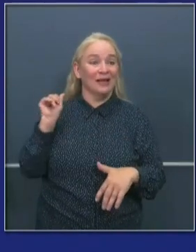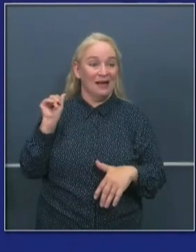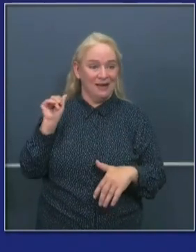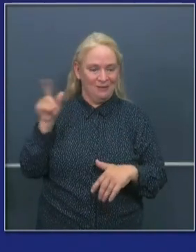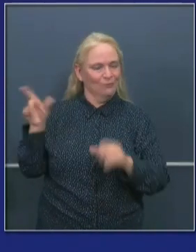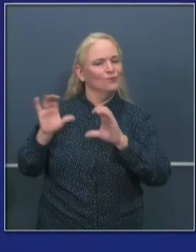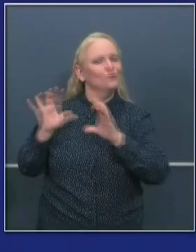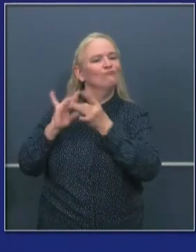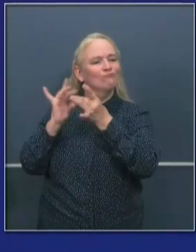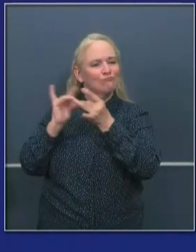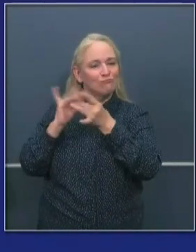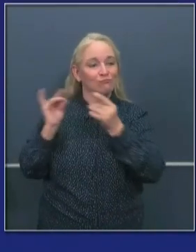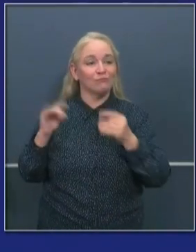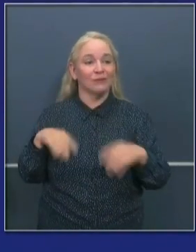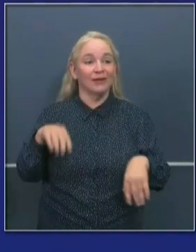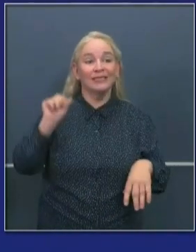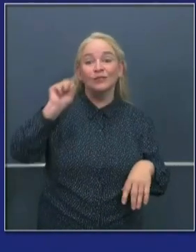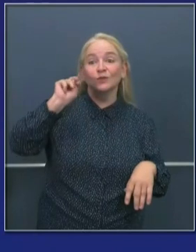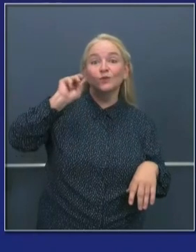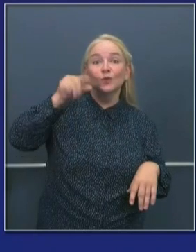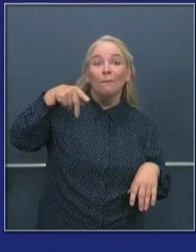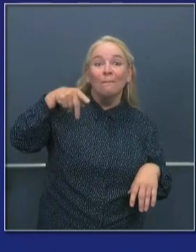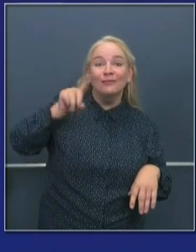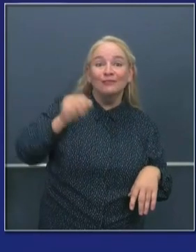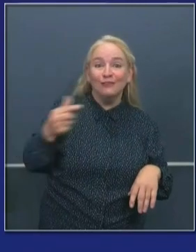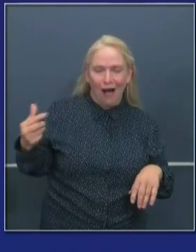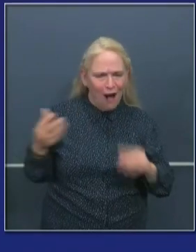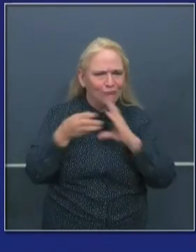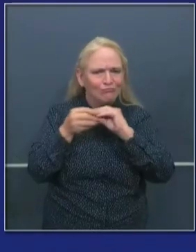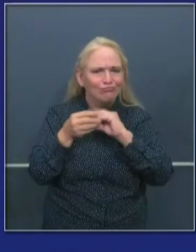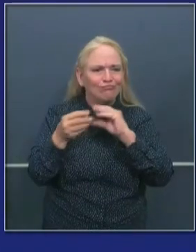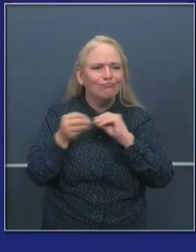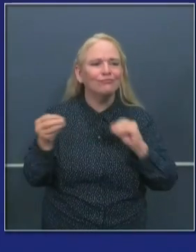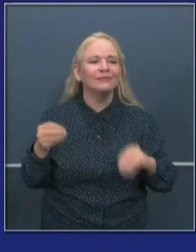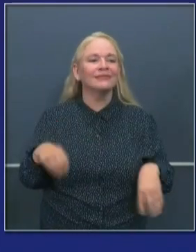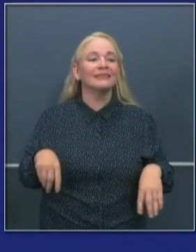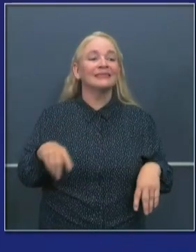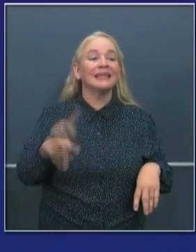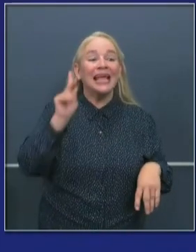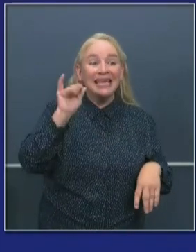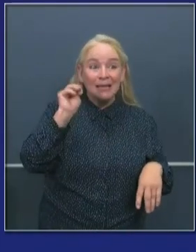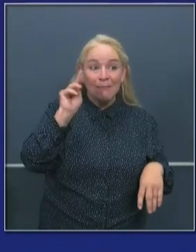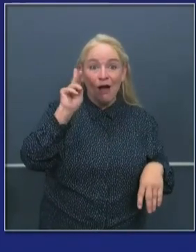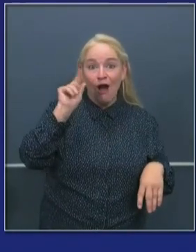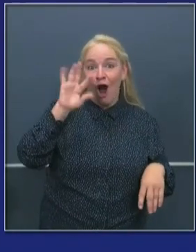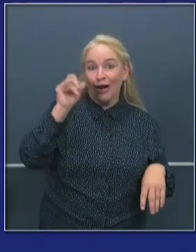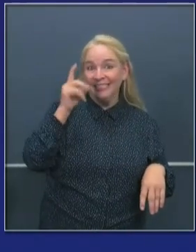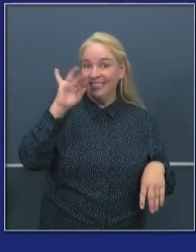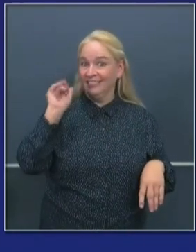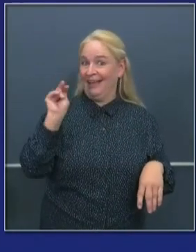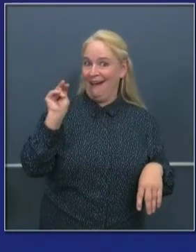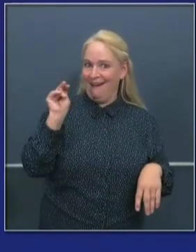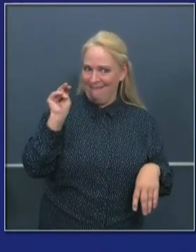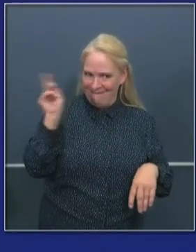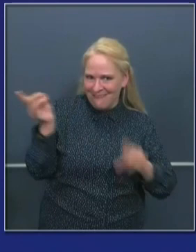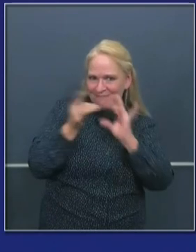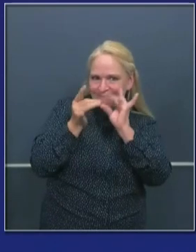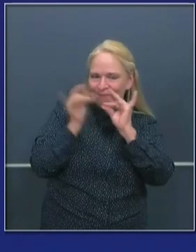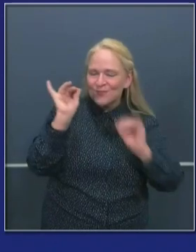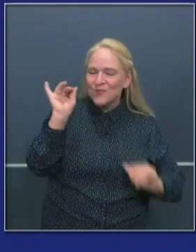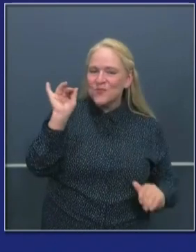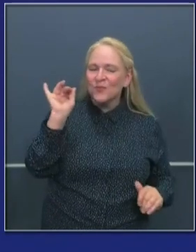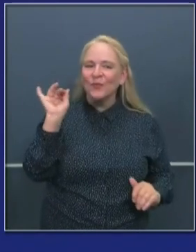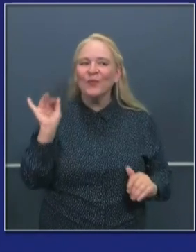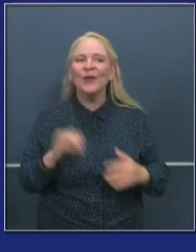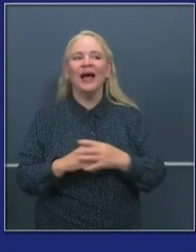Dogg, Kim Kardashian. I honestly could add to many of these. I can show you images of PSAs we put out, but we tried to